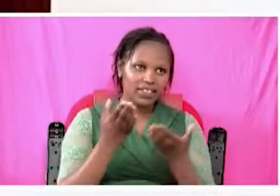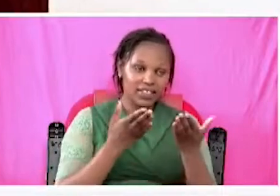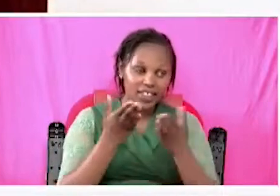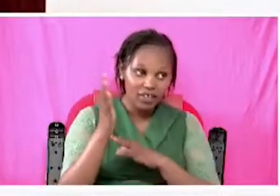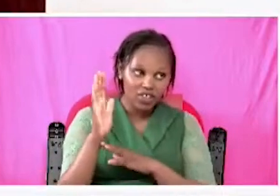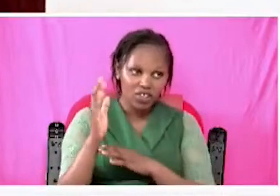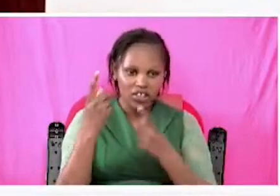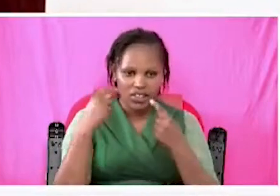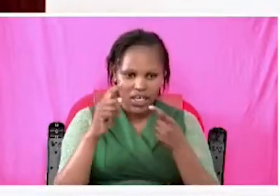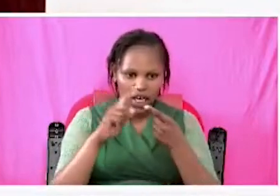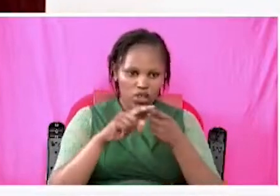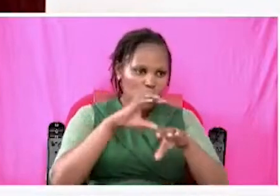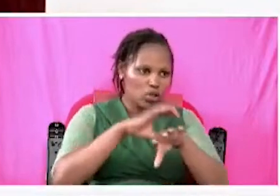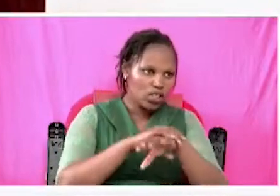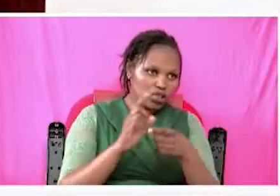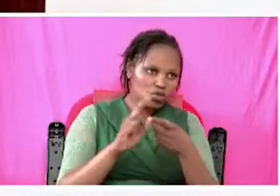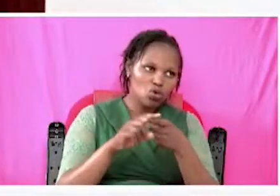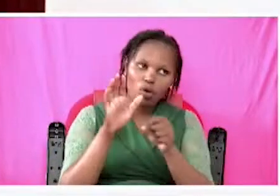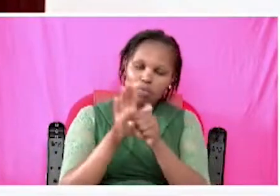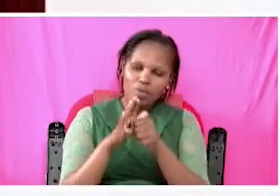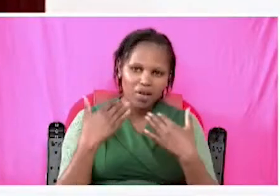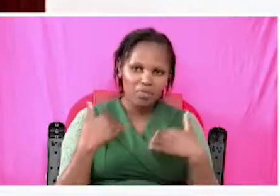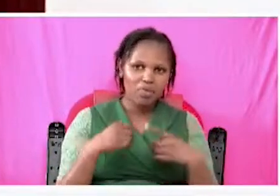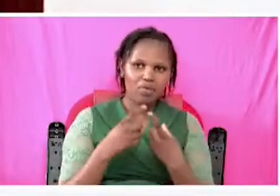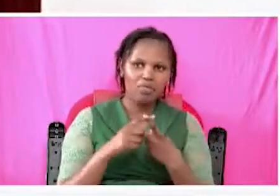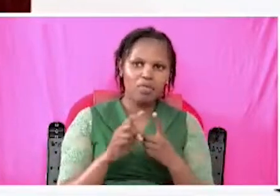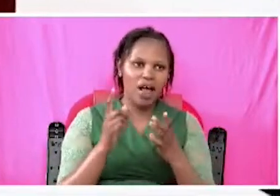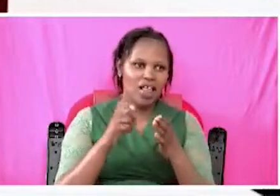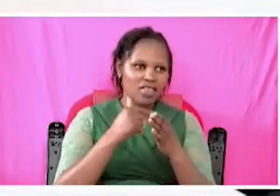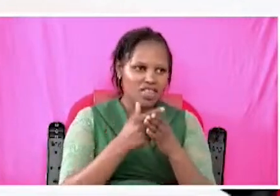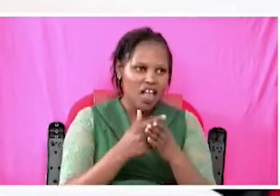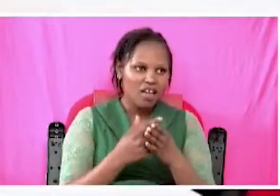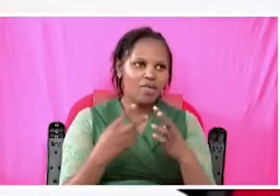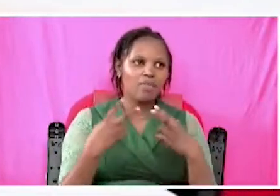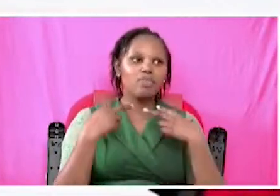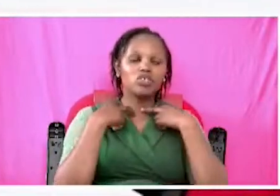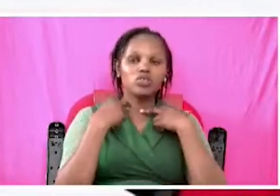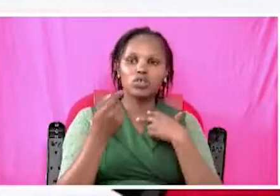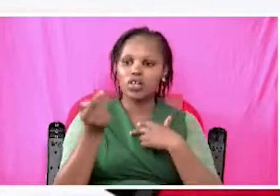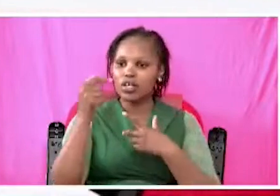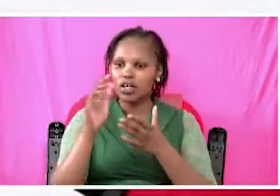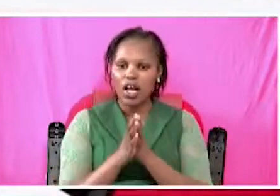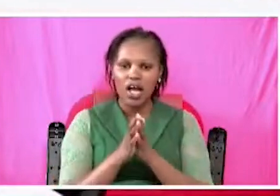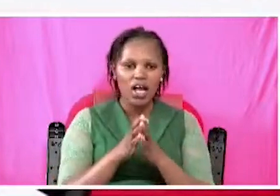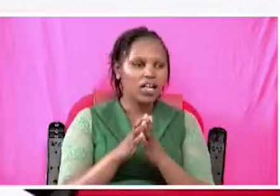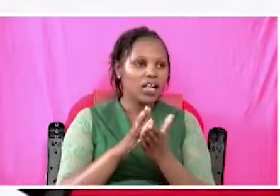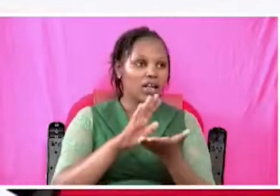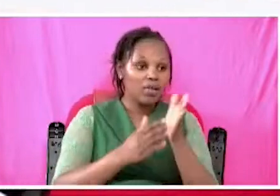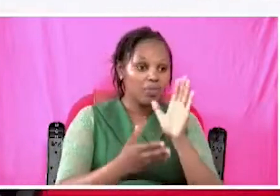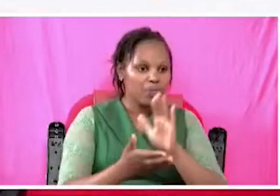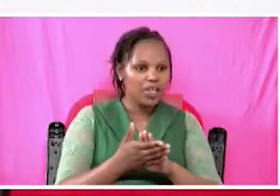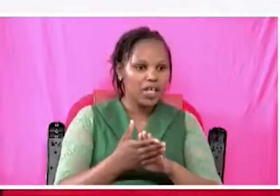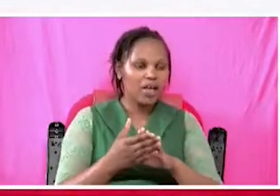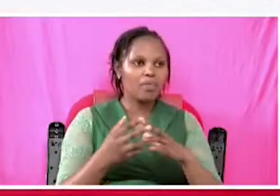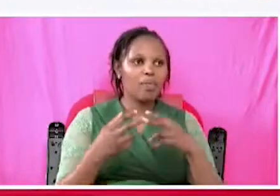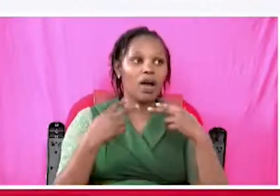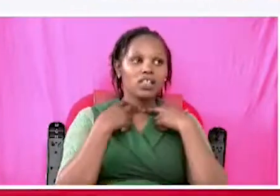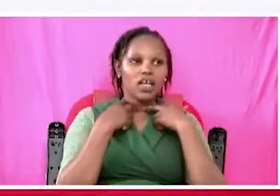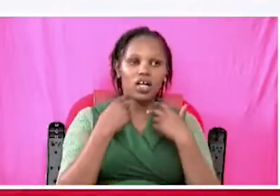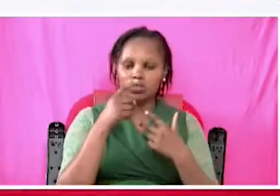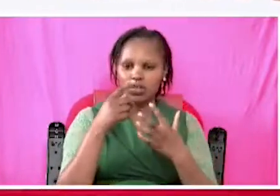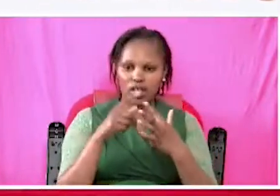tried to reach out to as many people, but then persecution broke and he became a target. And so they actually